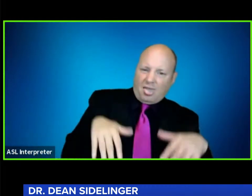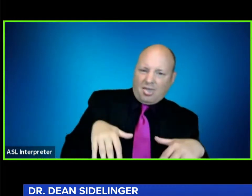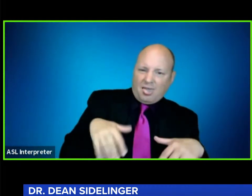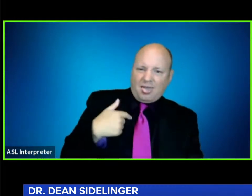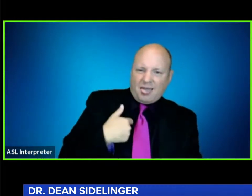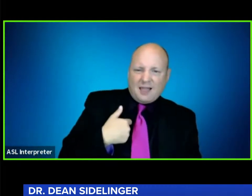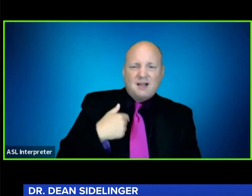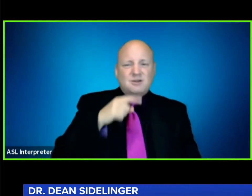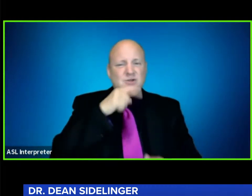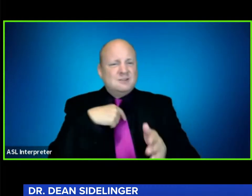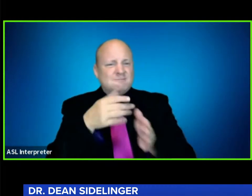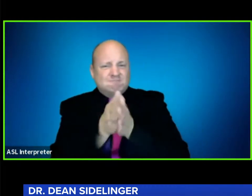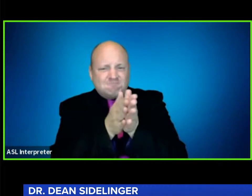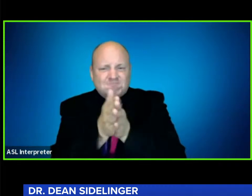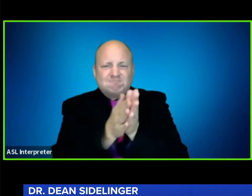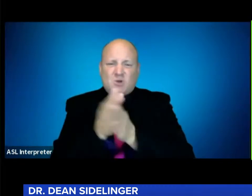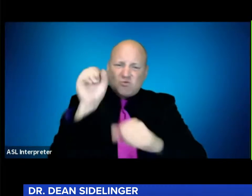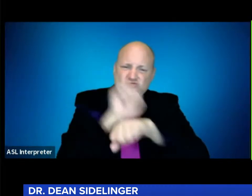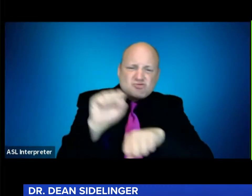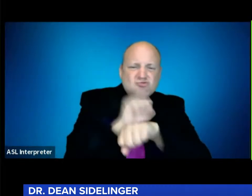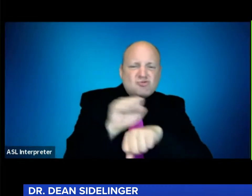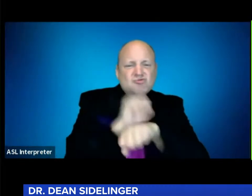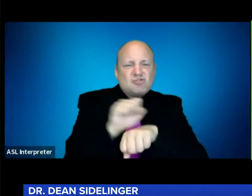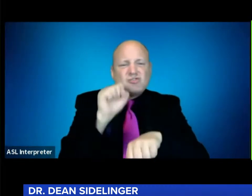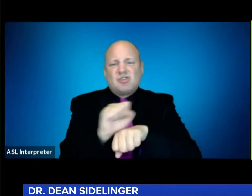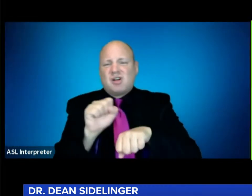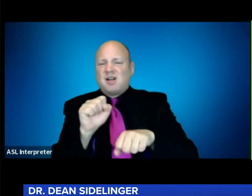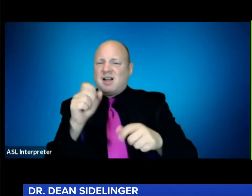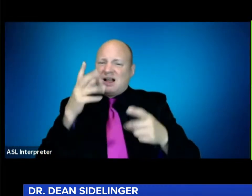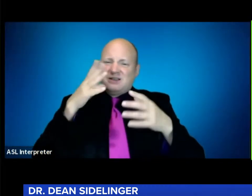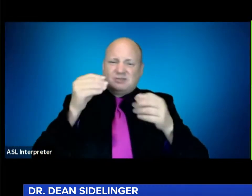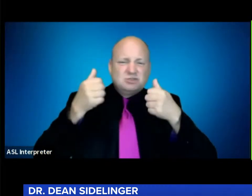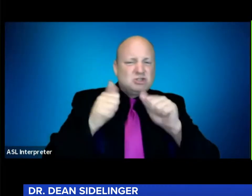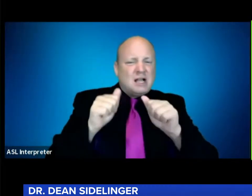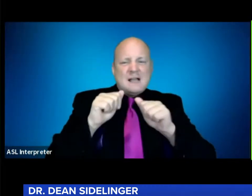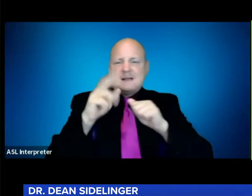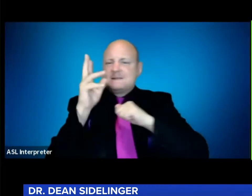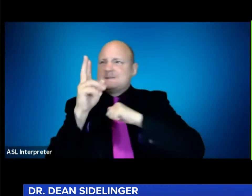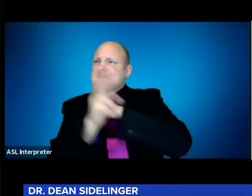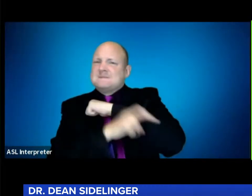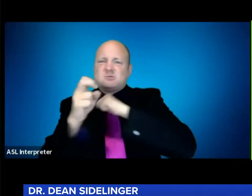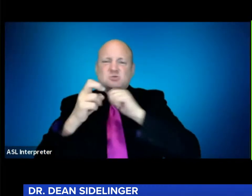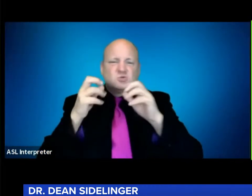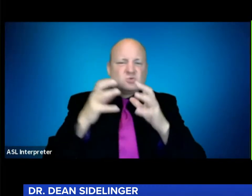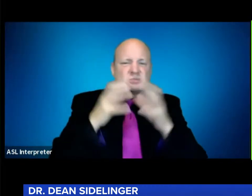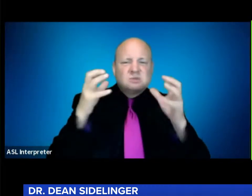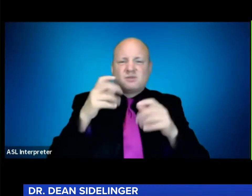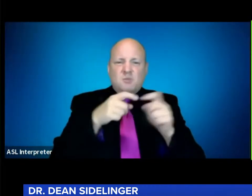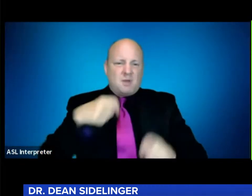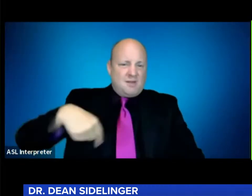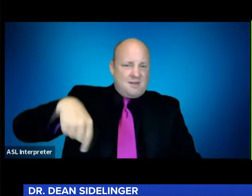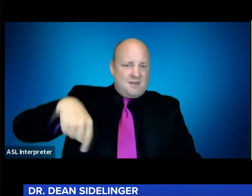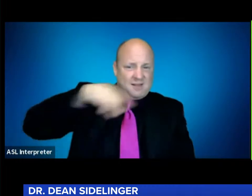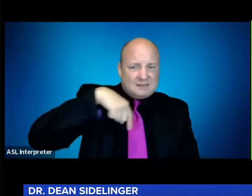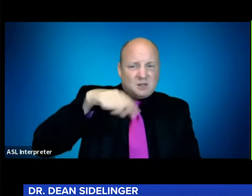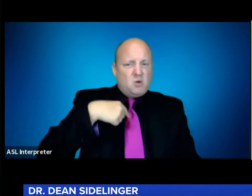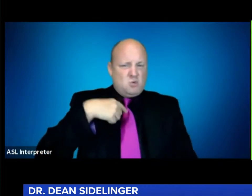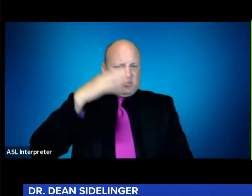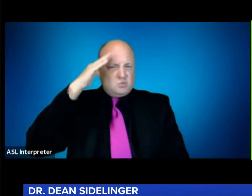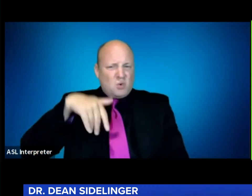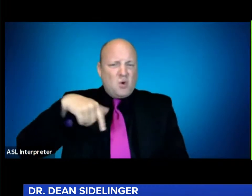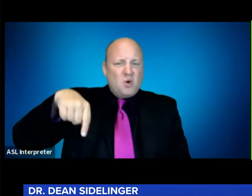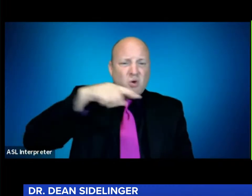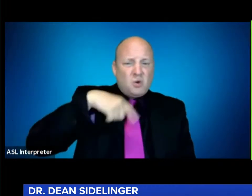enemy that has taken so much from all of us. I know the same is true for my public health colleagues across Oregon who are facing the